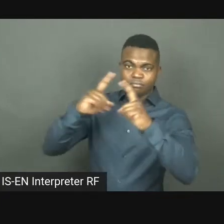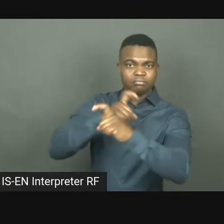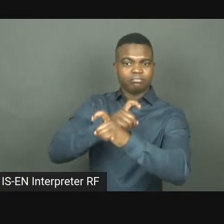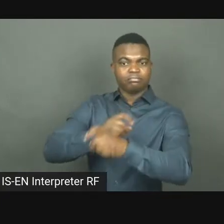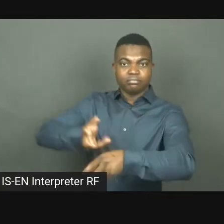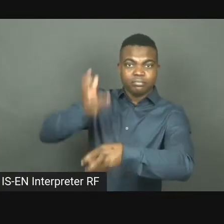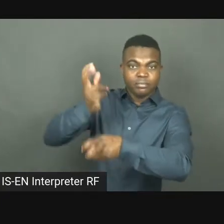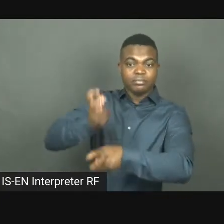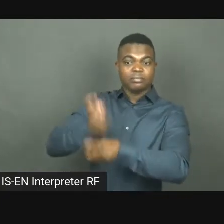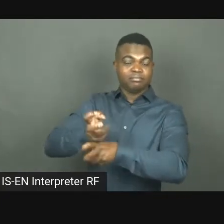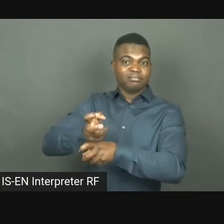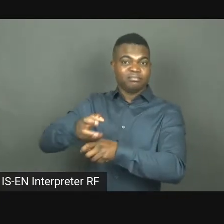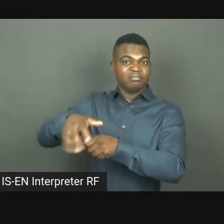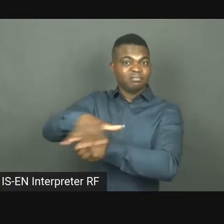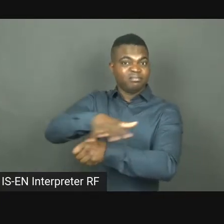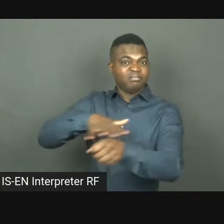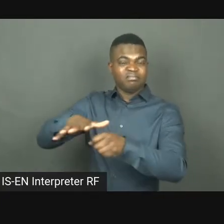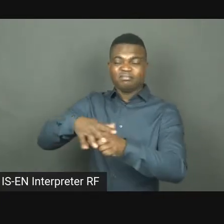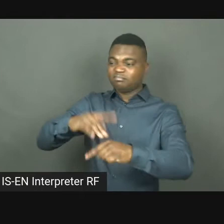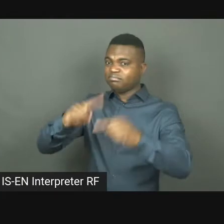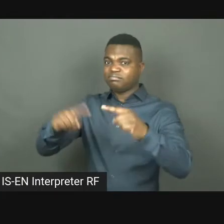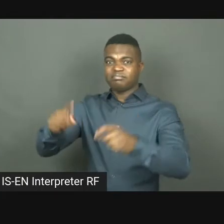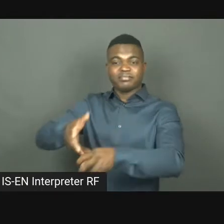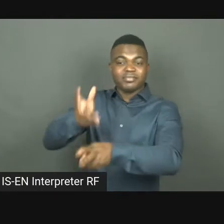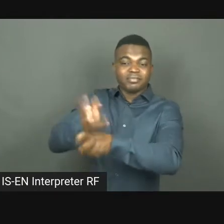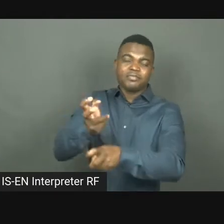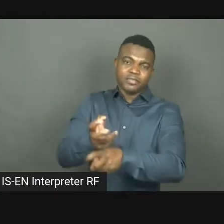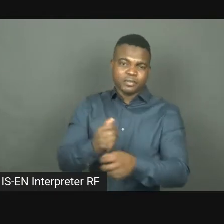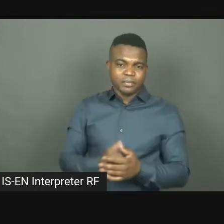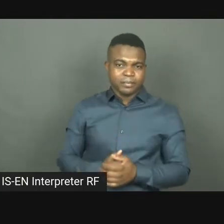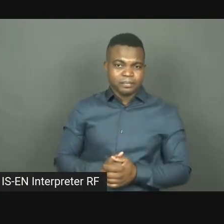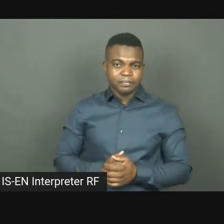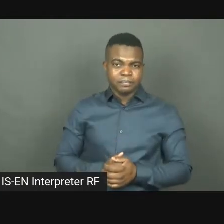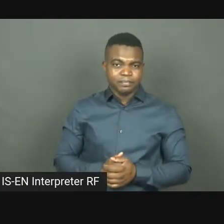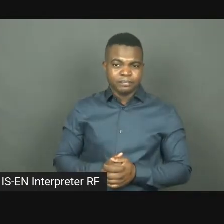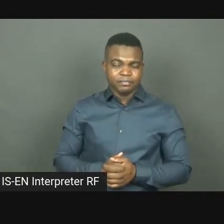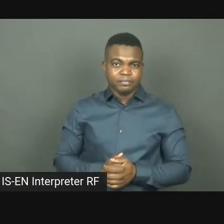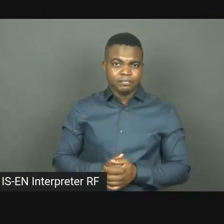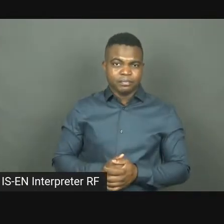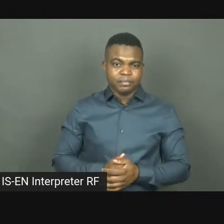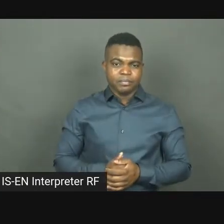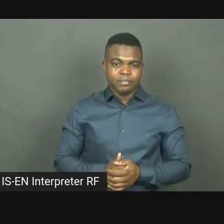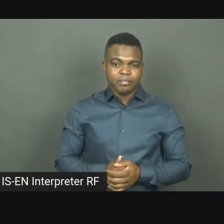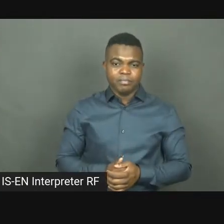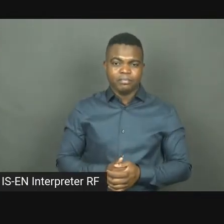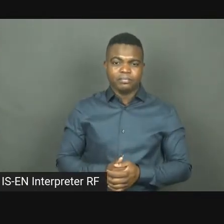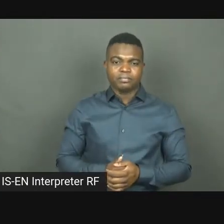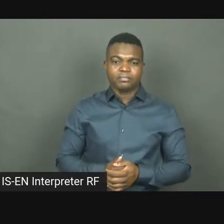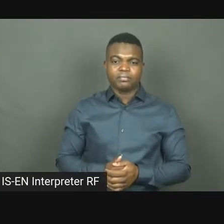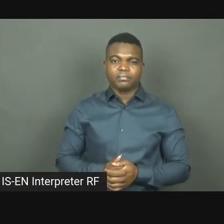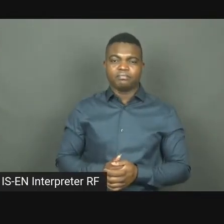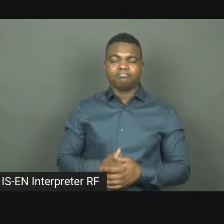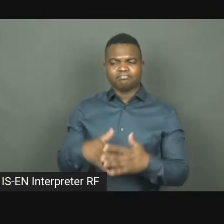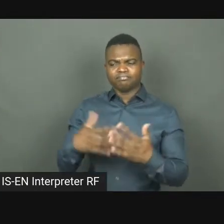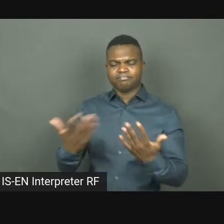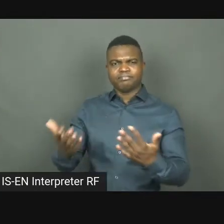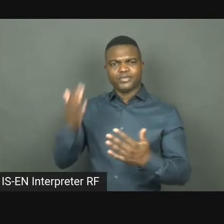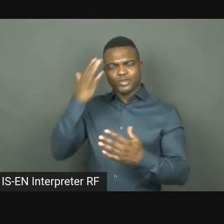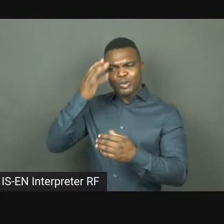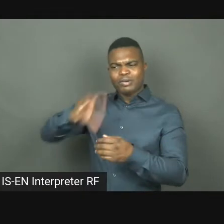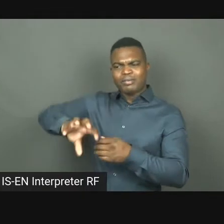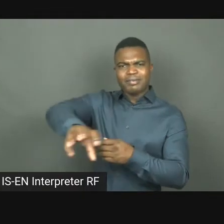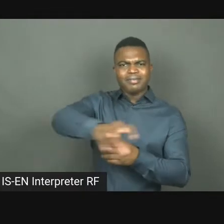that needs to be urgently addressed. If we are to really listen to the voices of people affected by crisis, then we